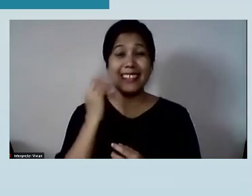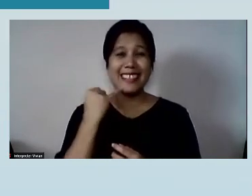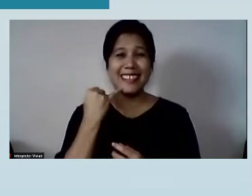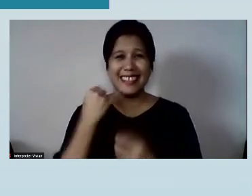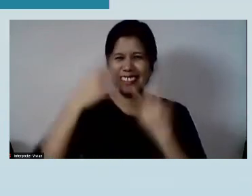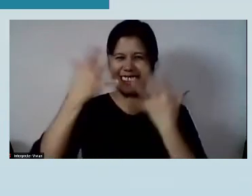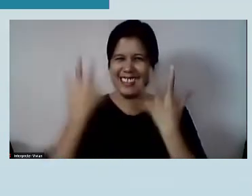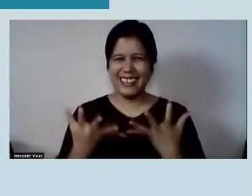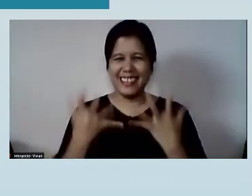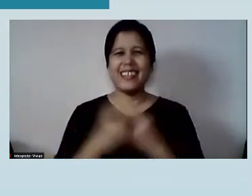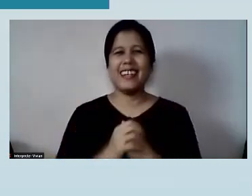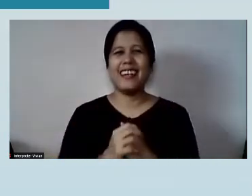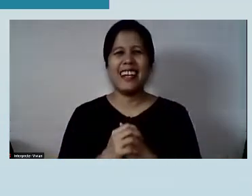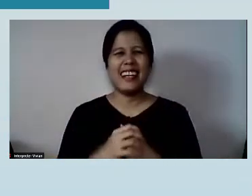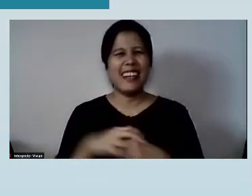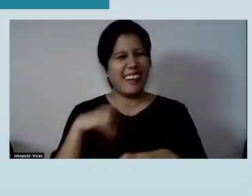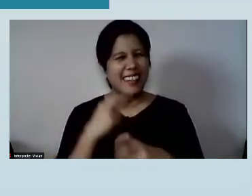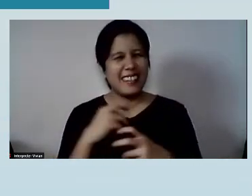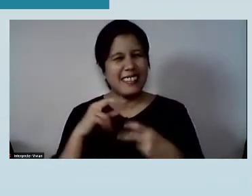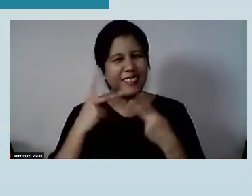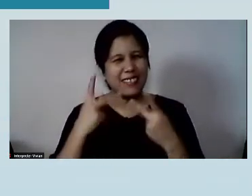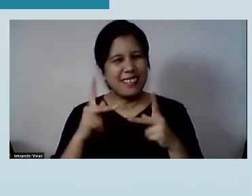So talagang masakit. Oh, next.